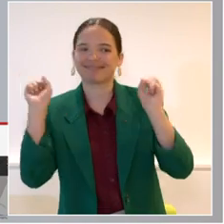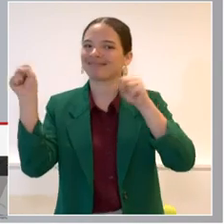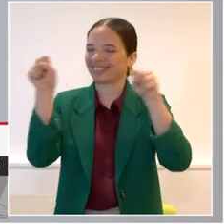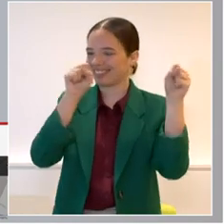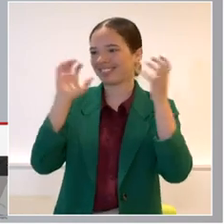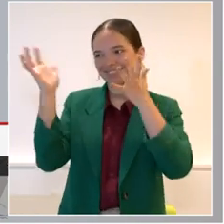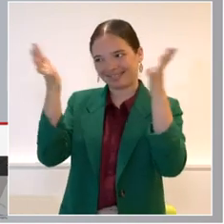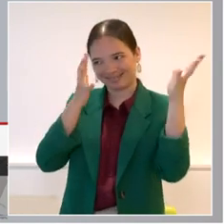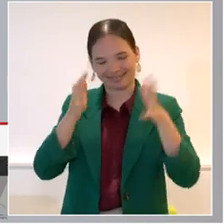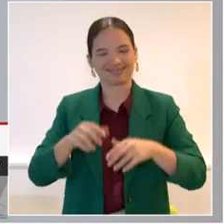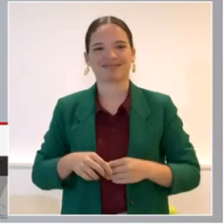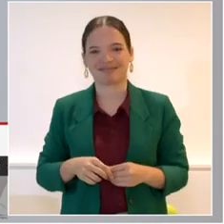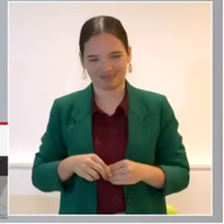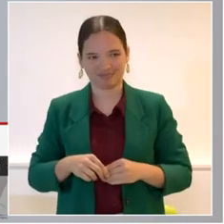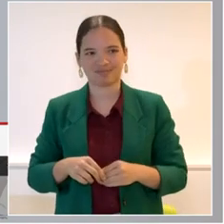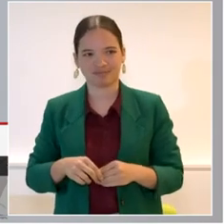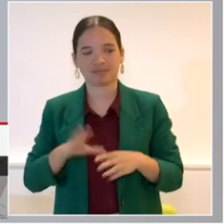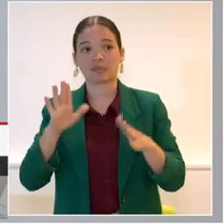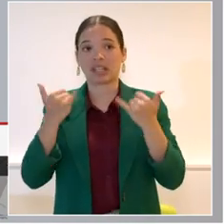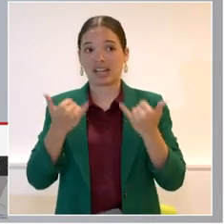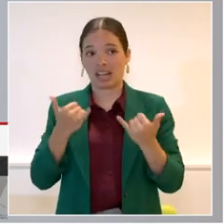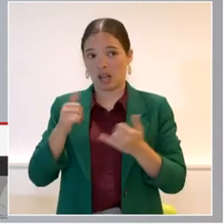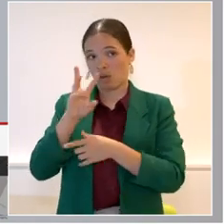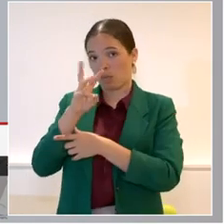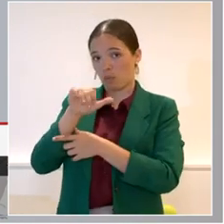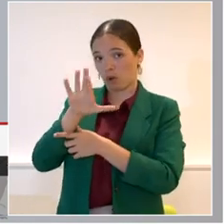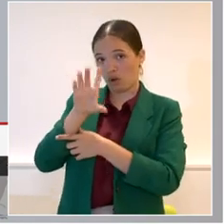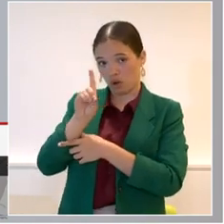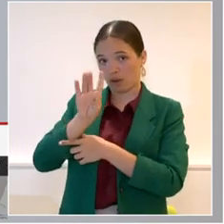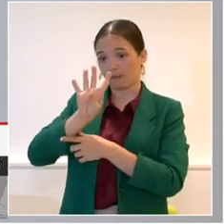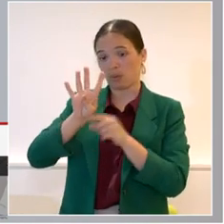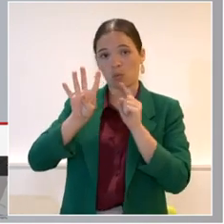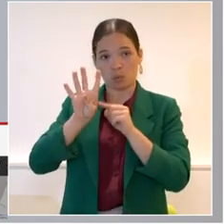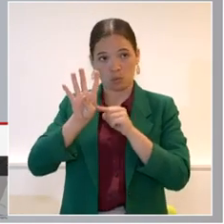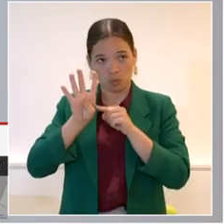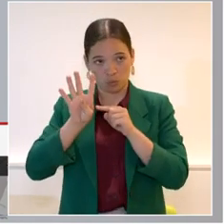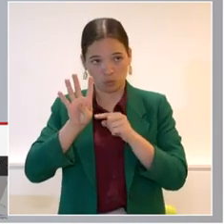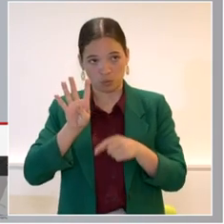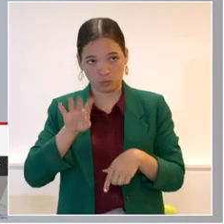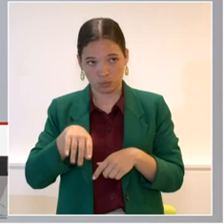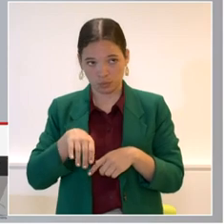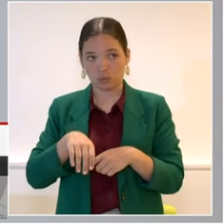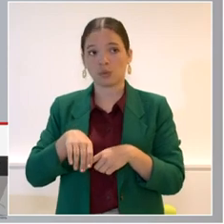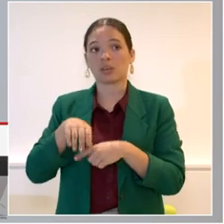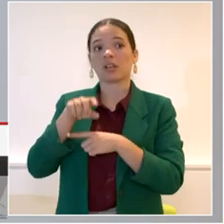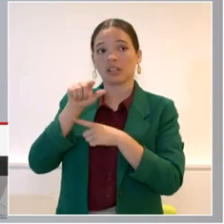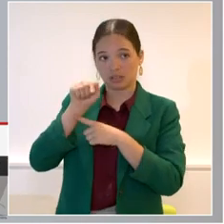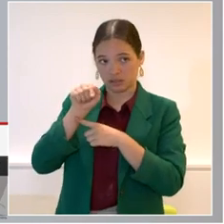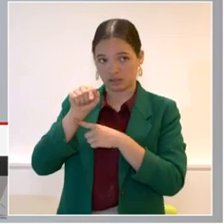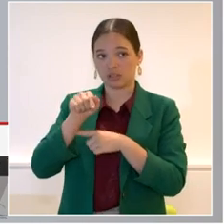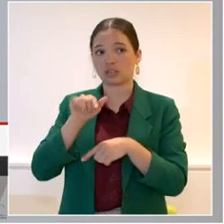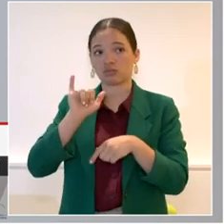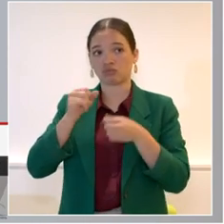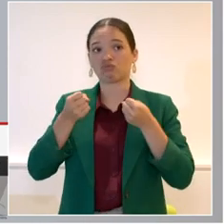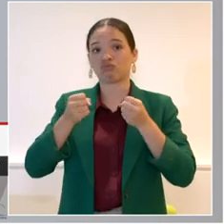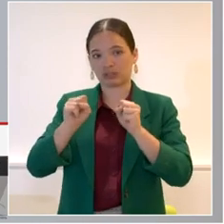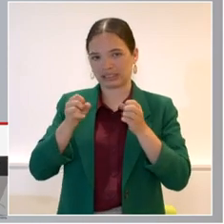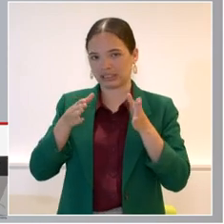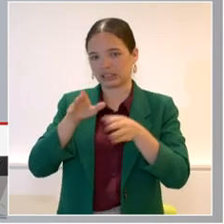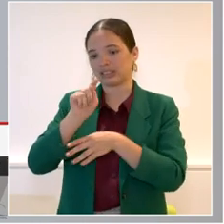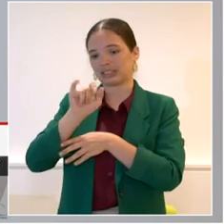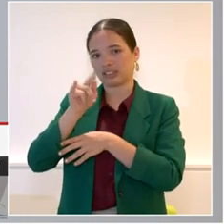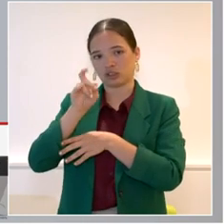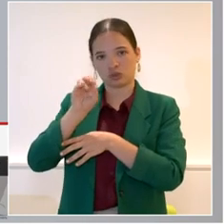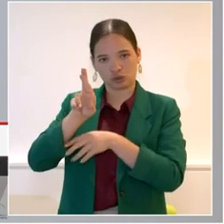And now we're here in Ward 4 on Taylor Street, which has been a long-time location for our